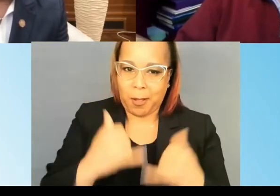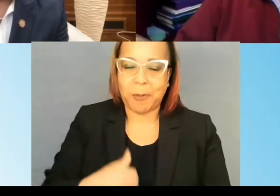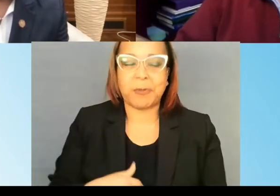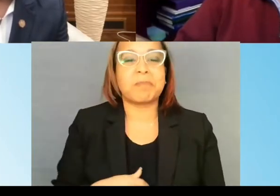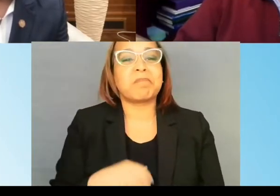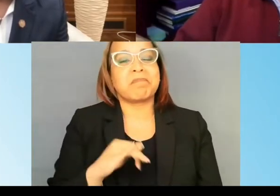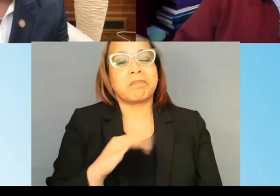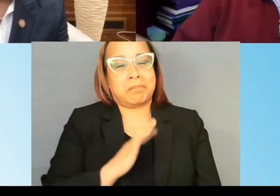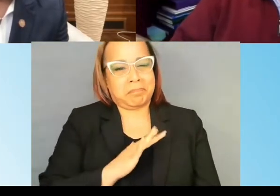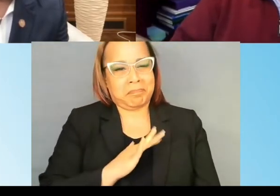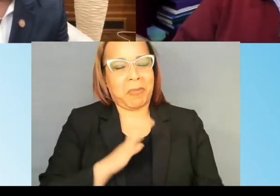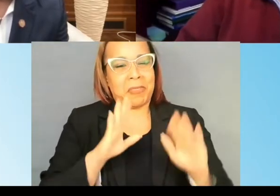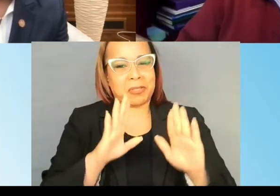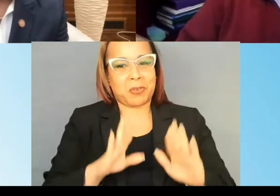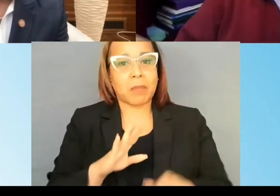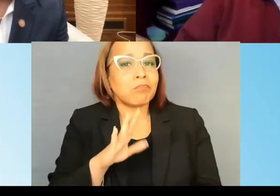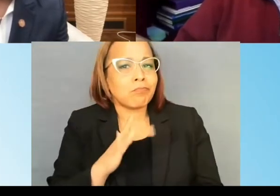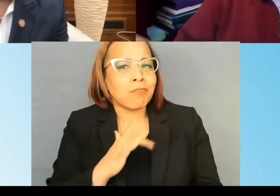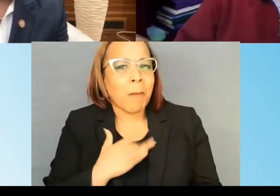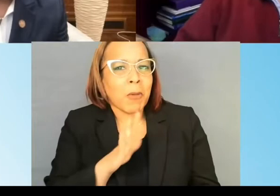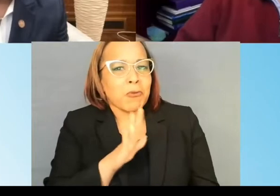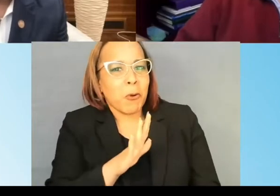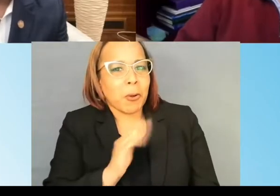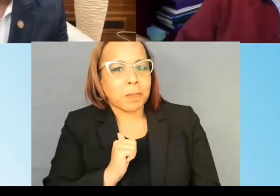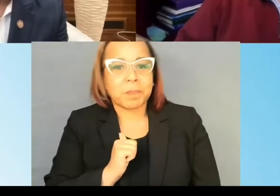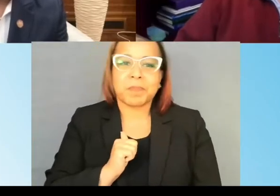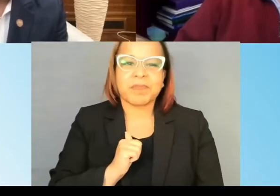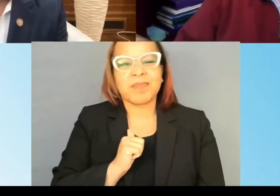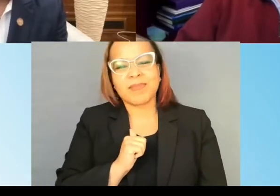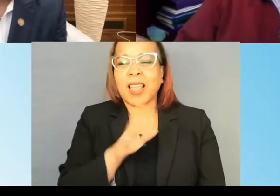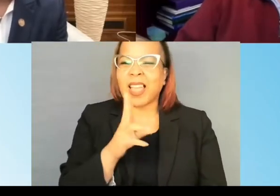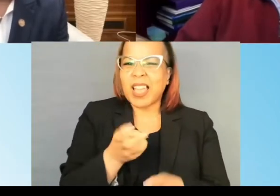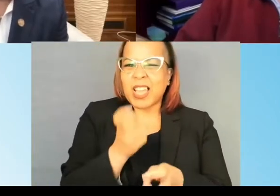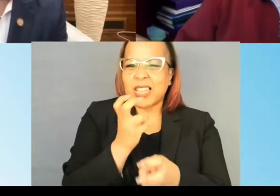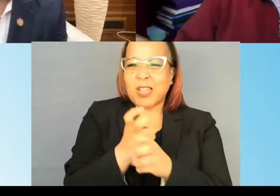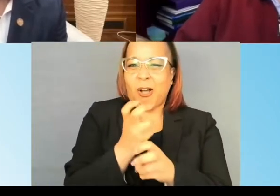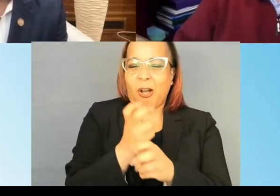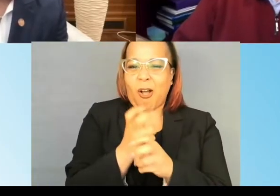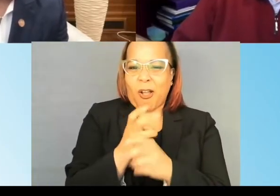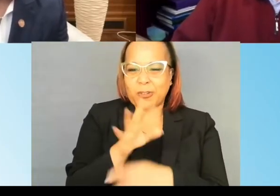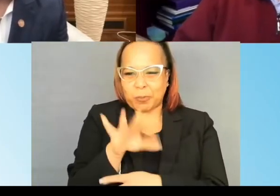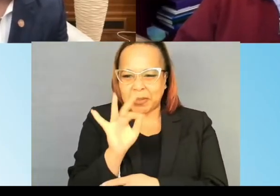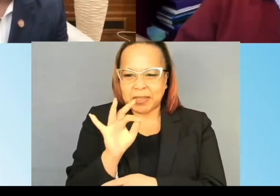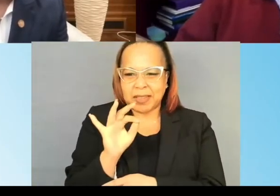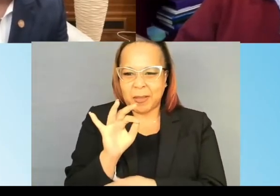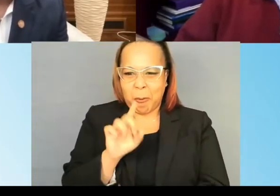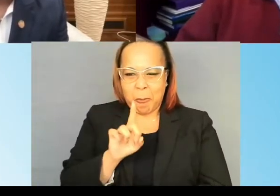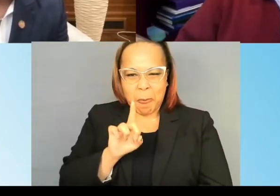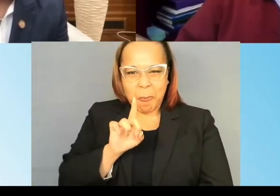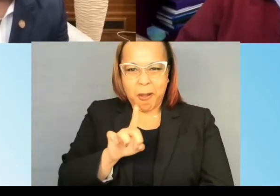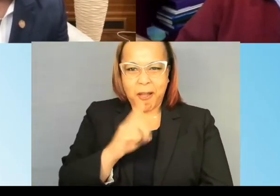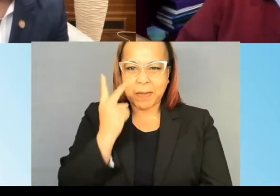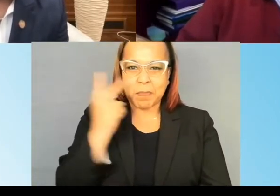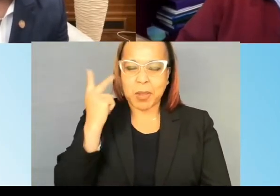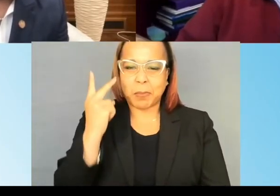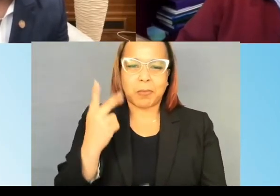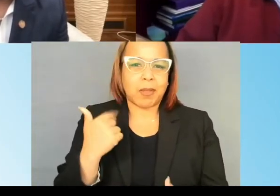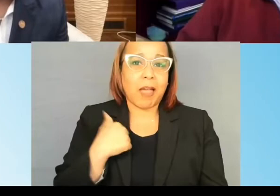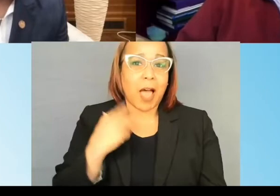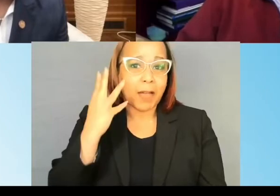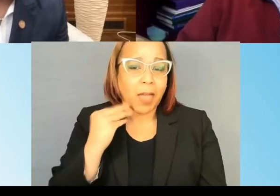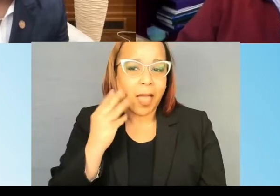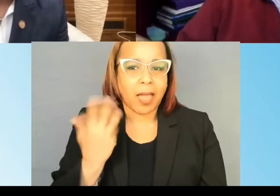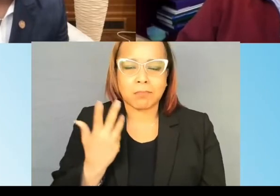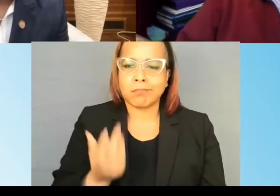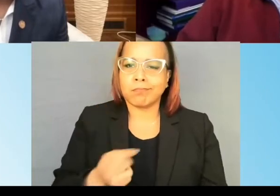great. How about your? It's hard to pick just one memory because I've had